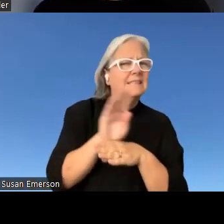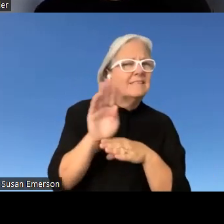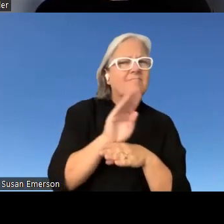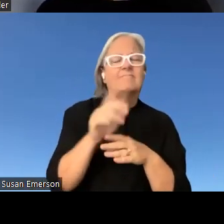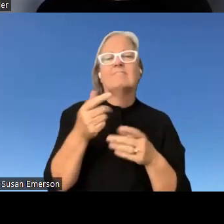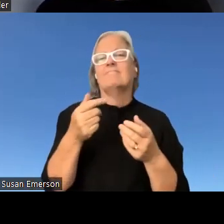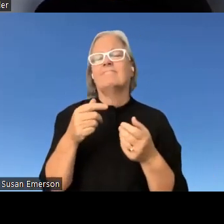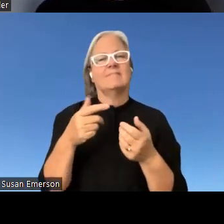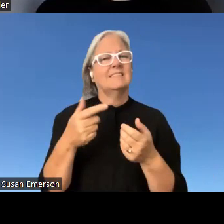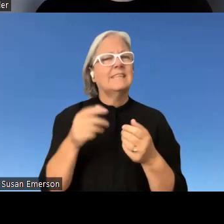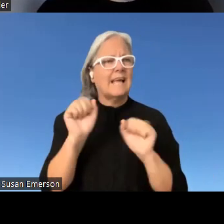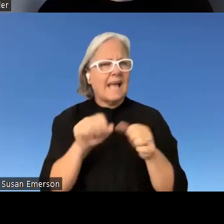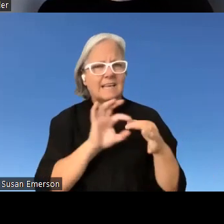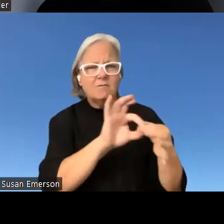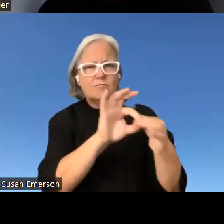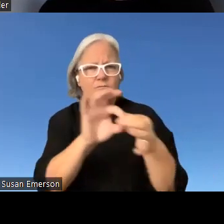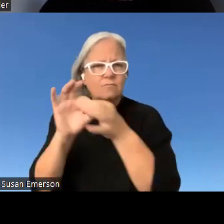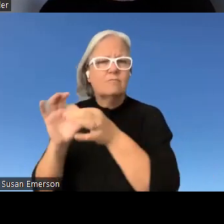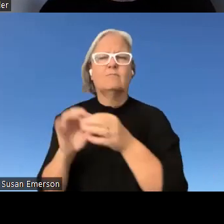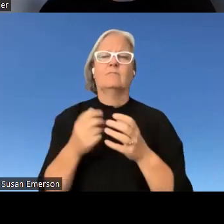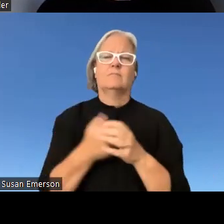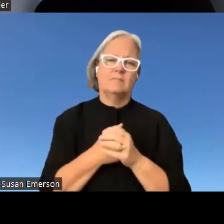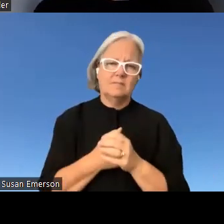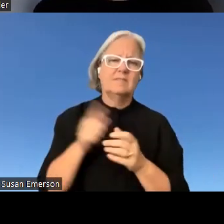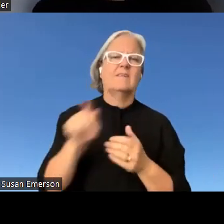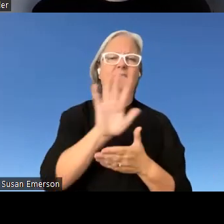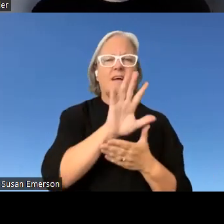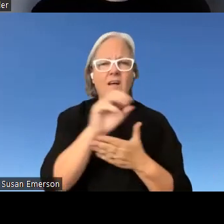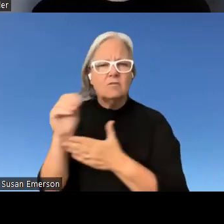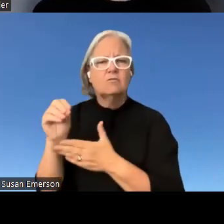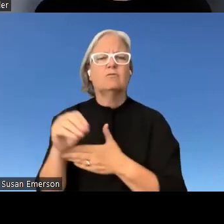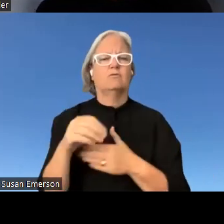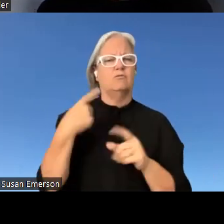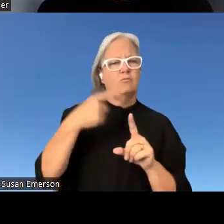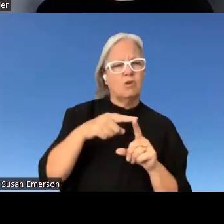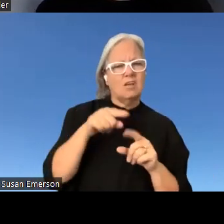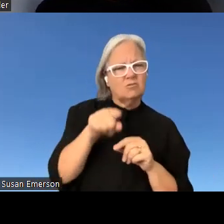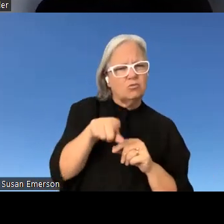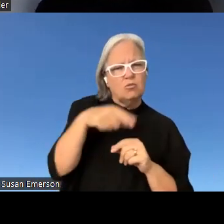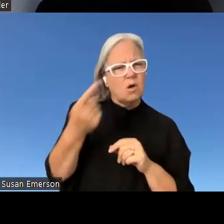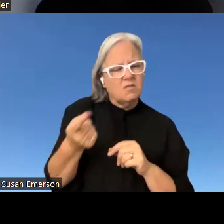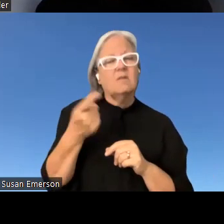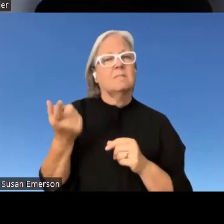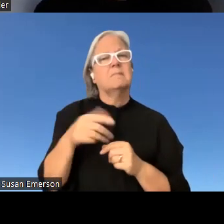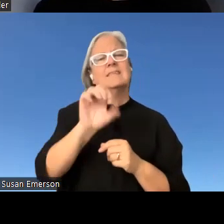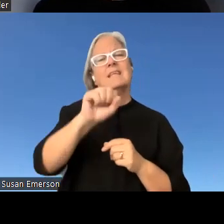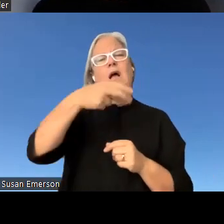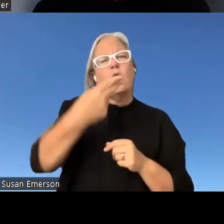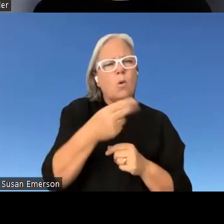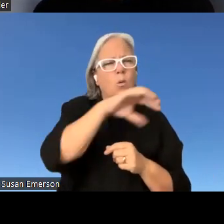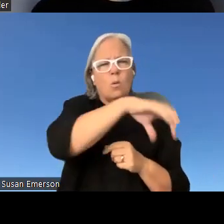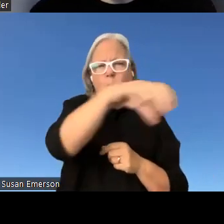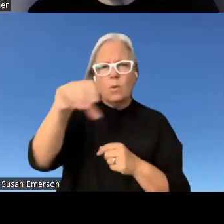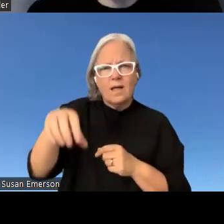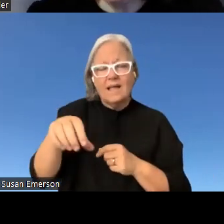course, the ILO GBDN, the Value 500, Purple Space, and to engage with stakeholders from public sector